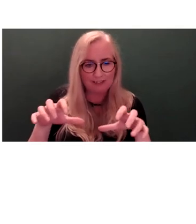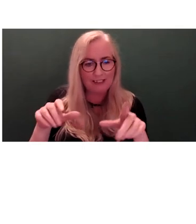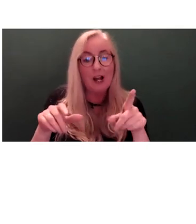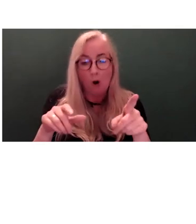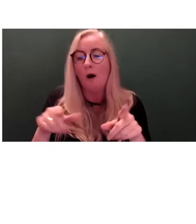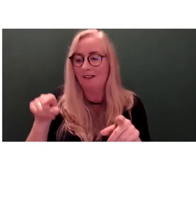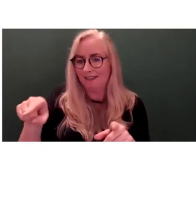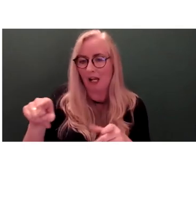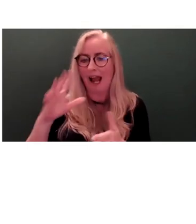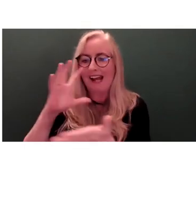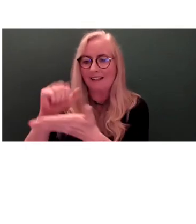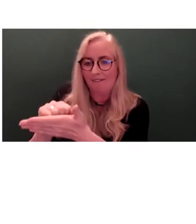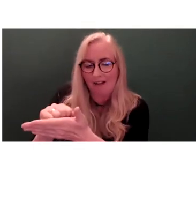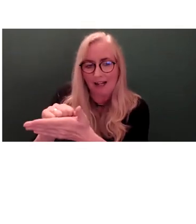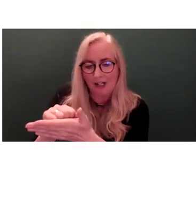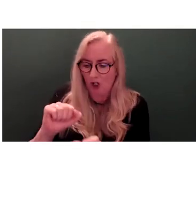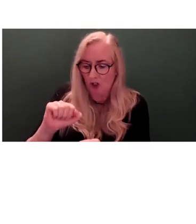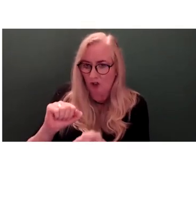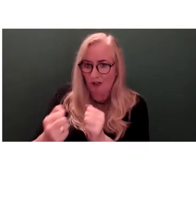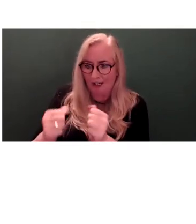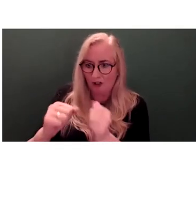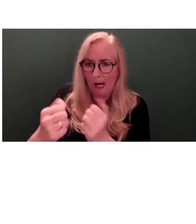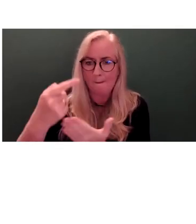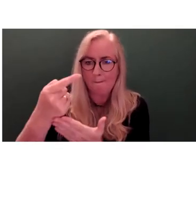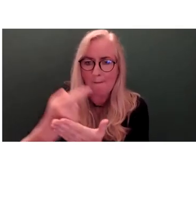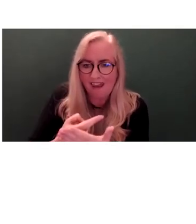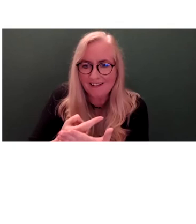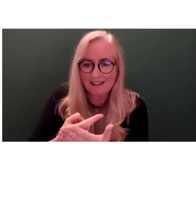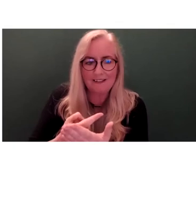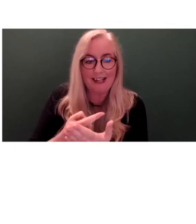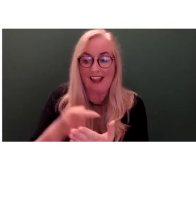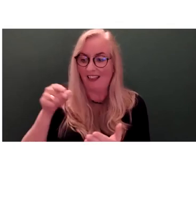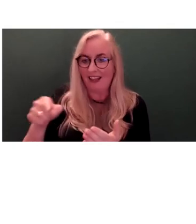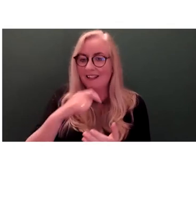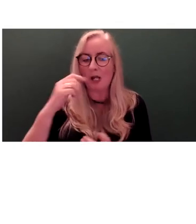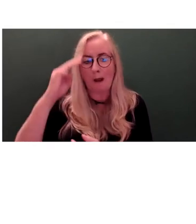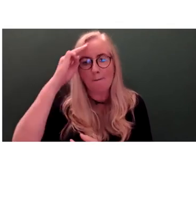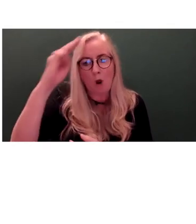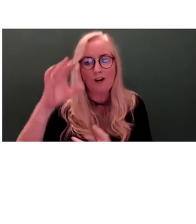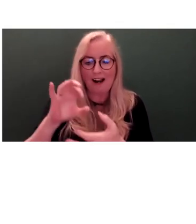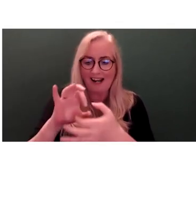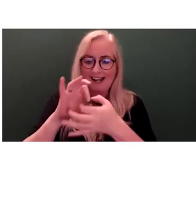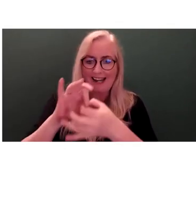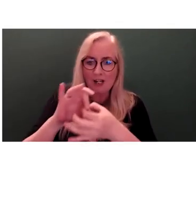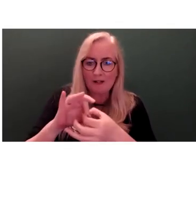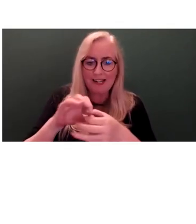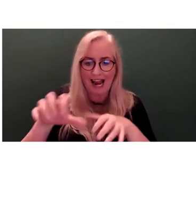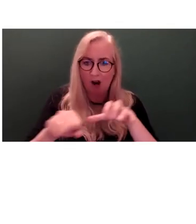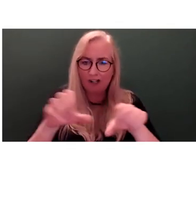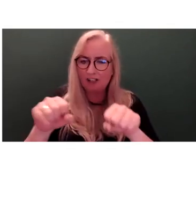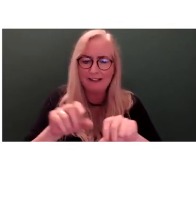identified the changing policy landscape, but concluded that the employer engagement and outreach still remains